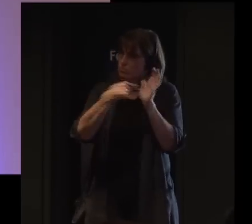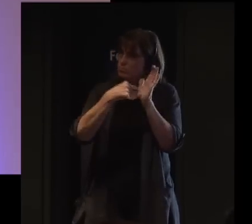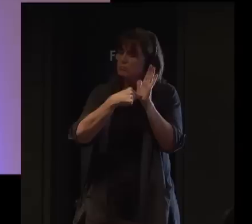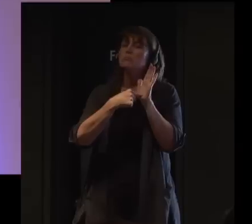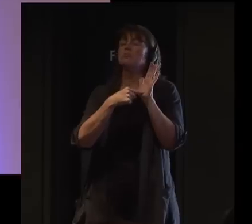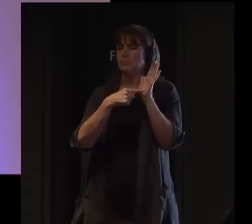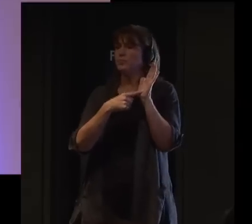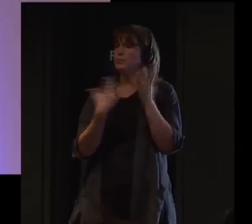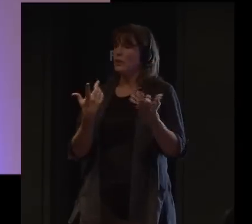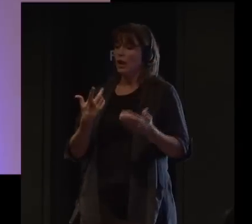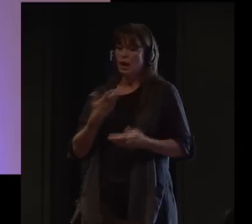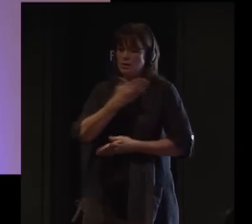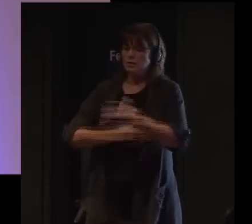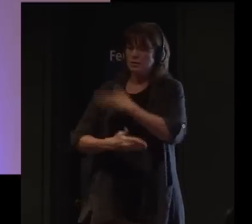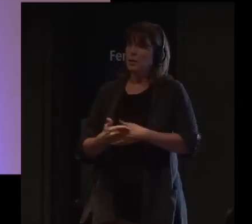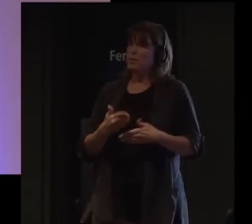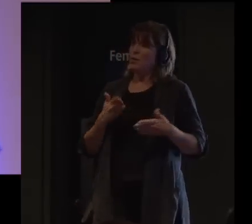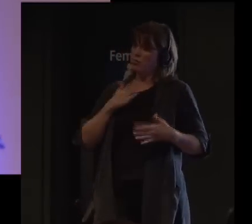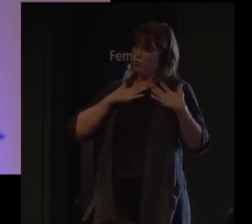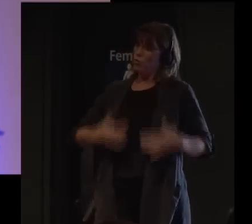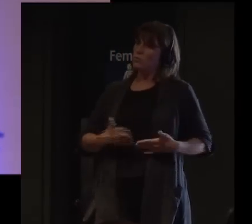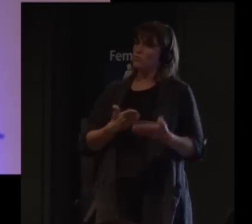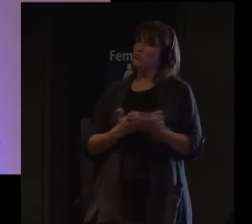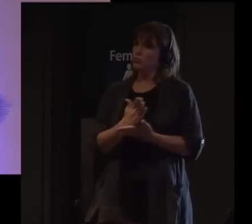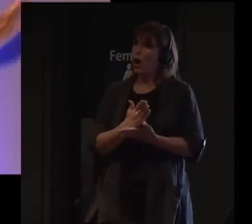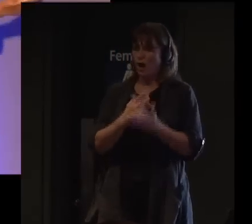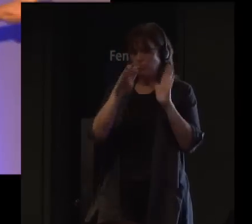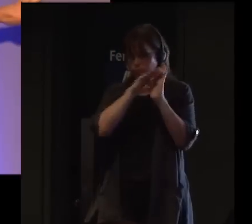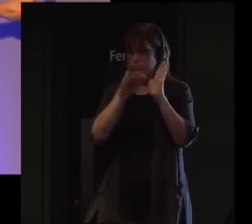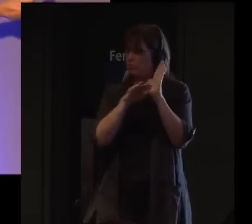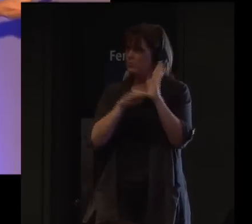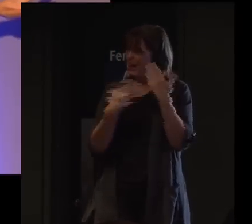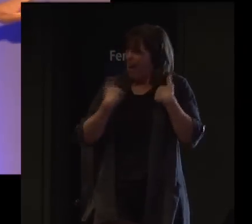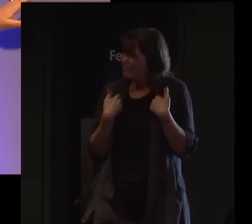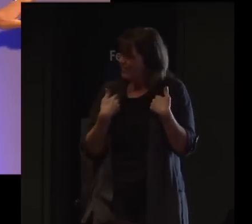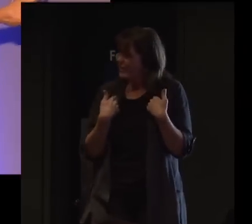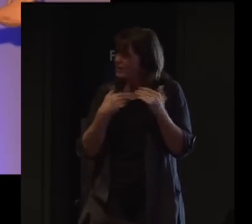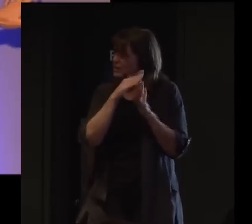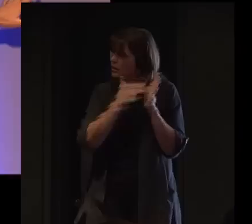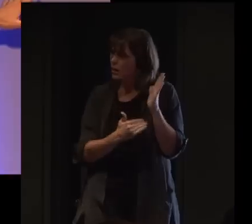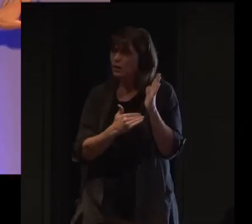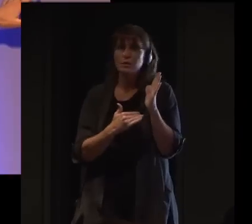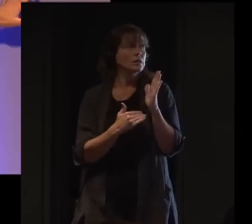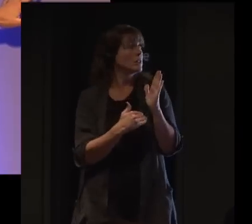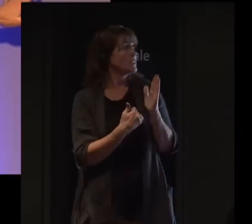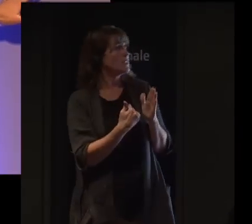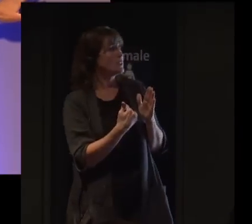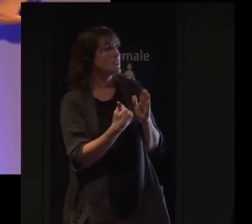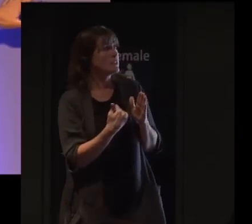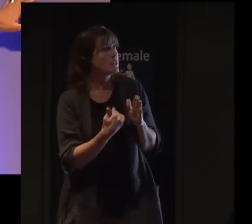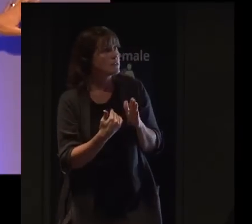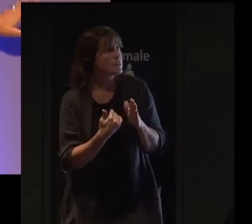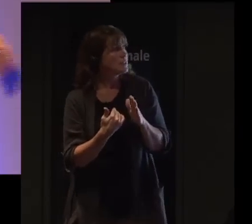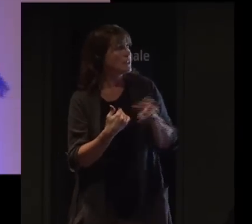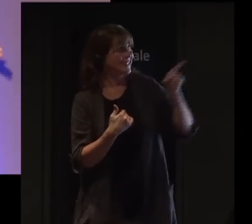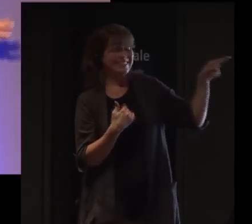regarding people with disabilities dates from decades now. Here you have the very last